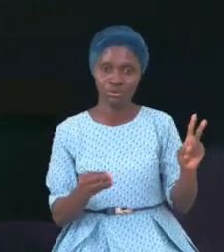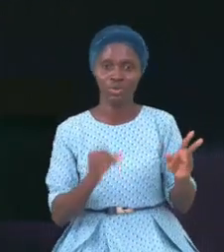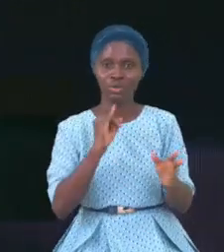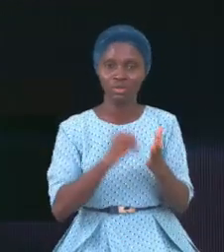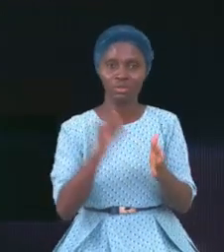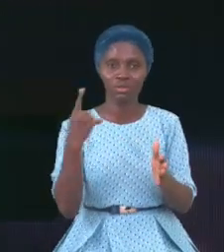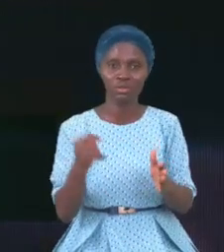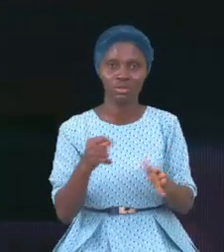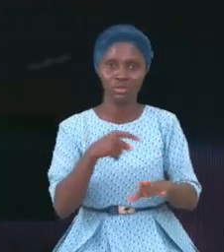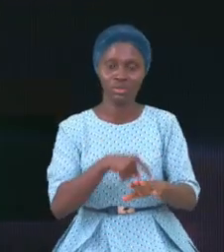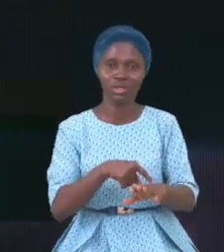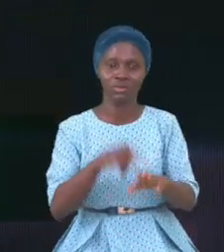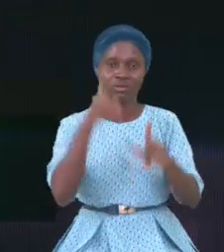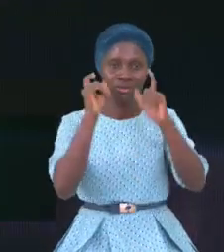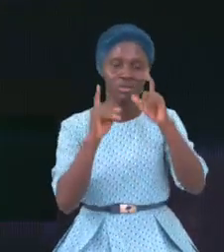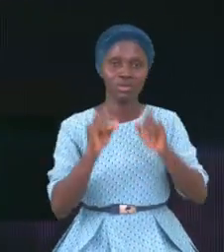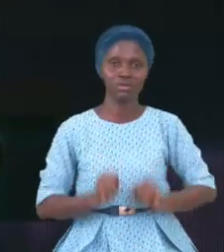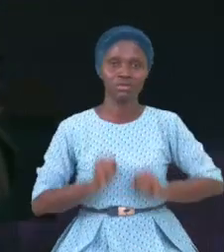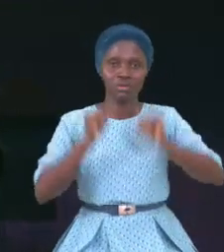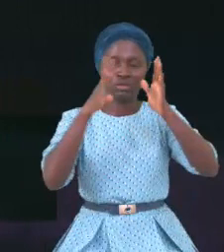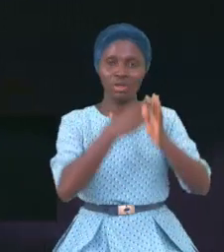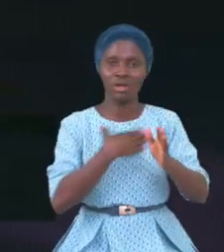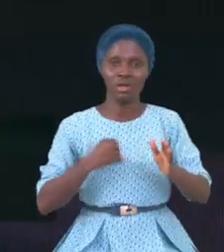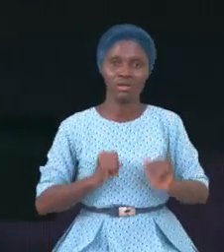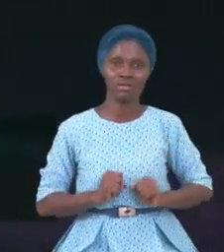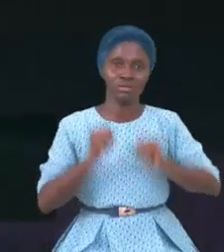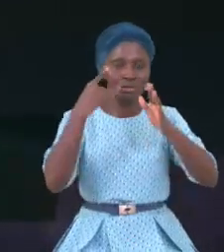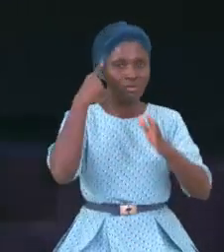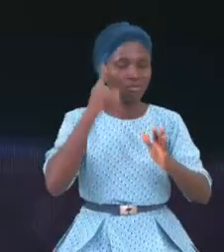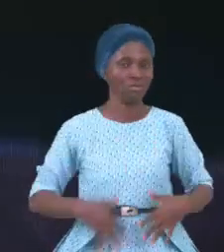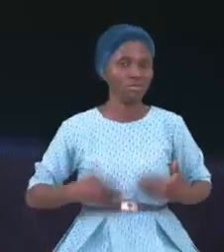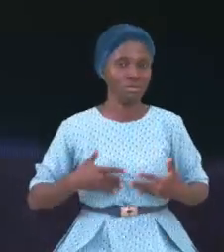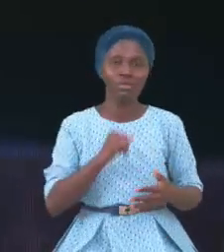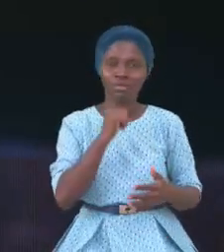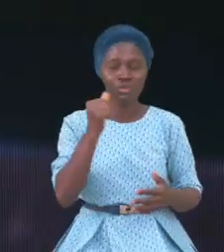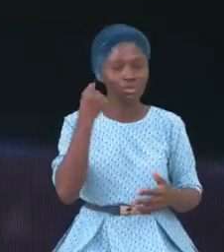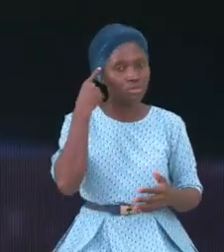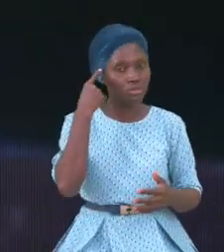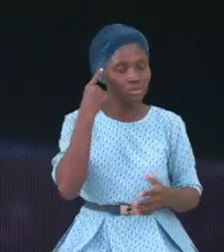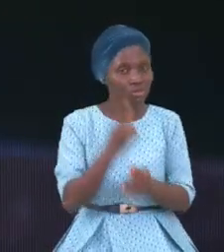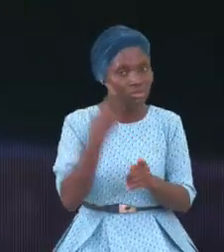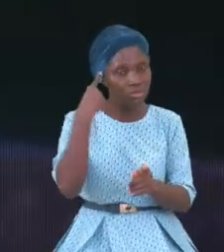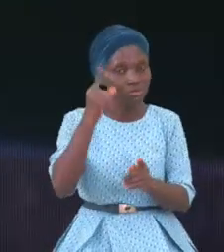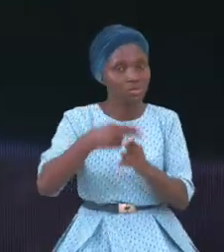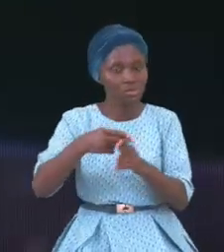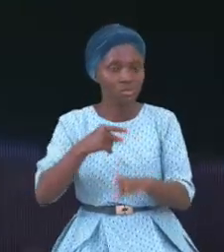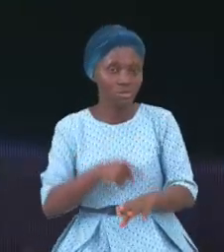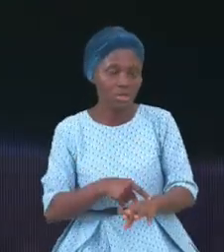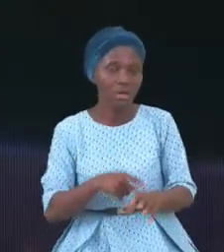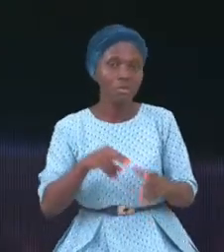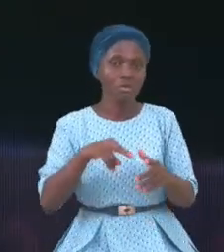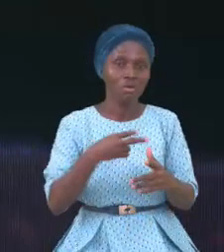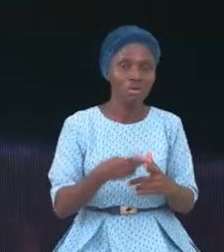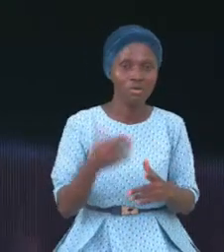and submission for life. Not just for a week or for a month or for the period we're here together, for